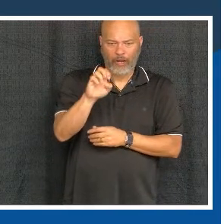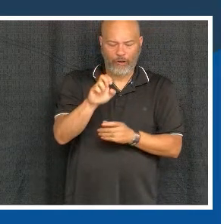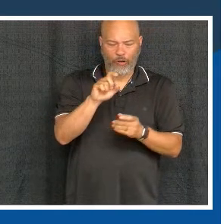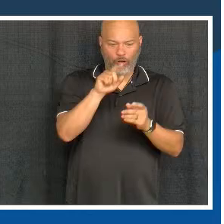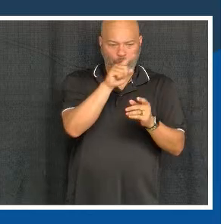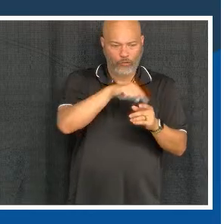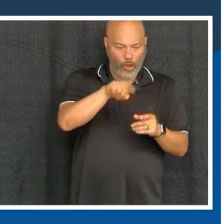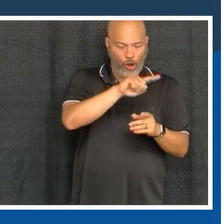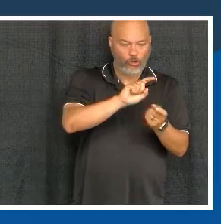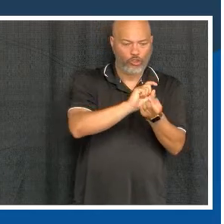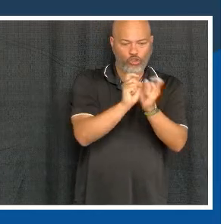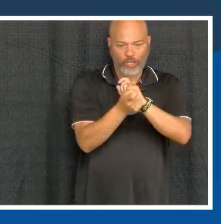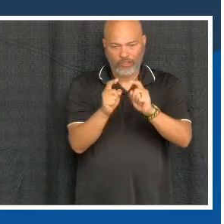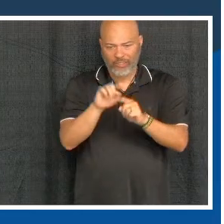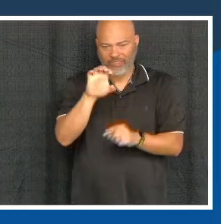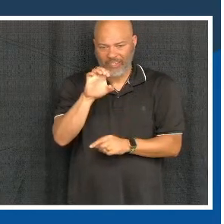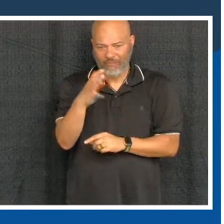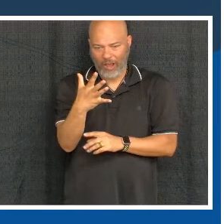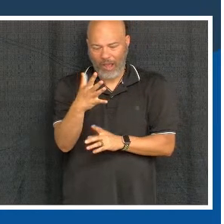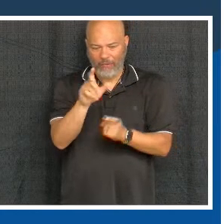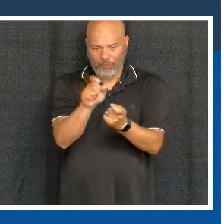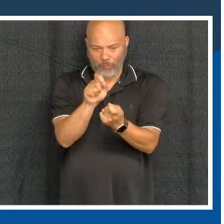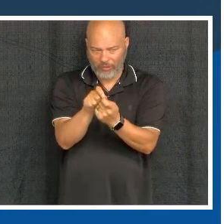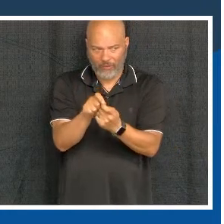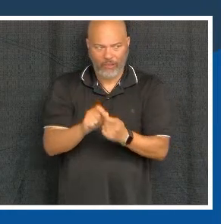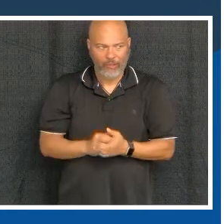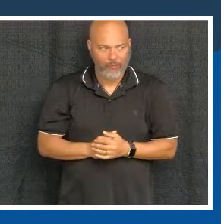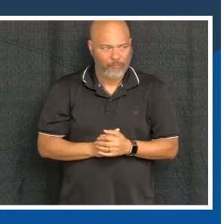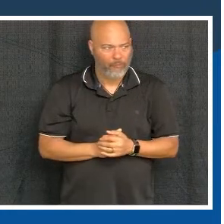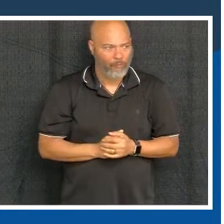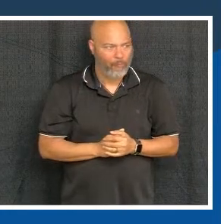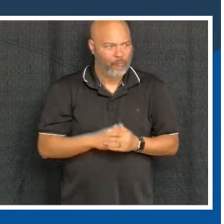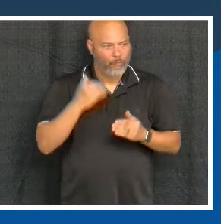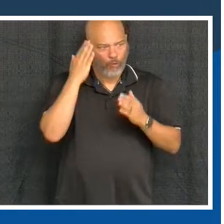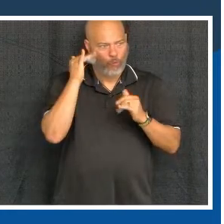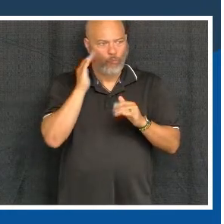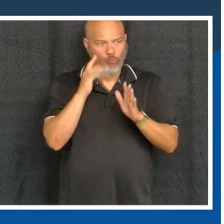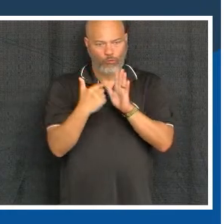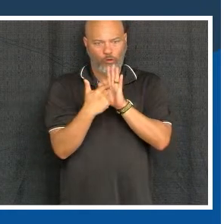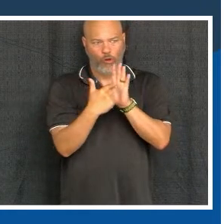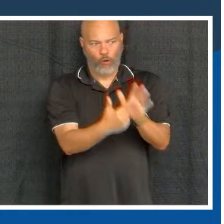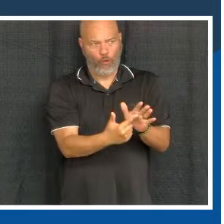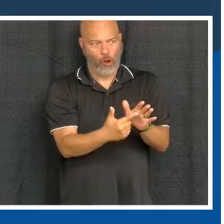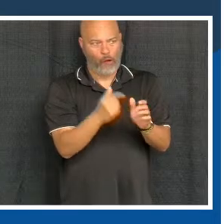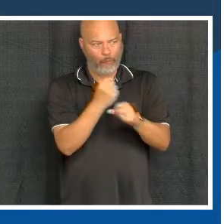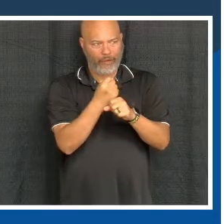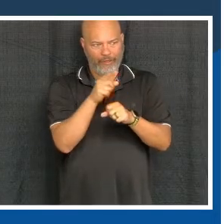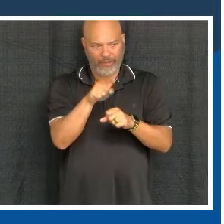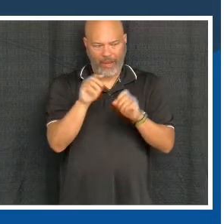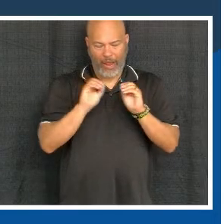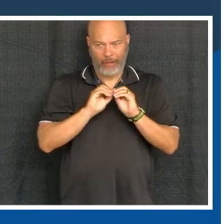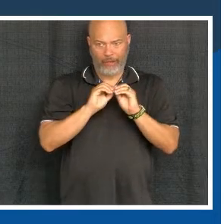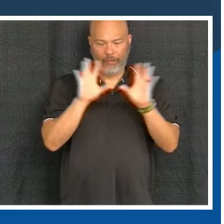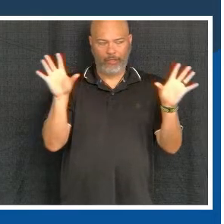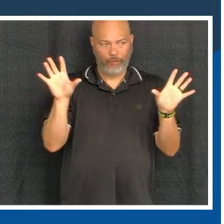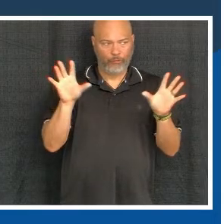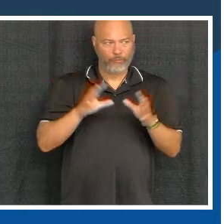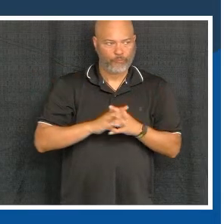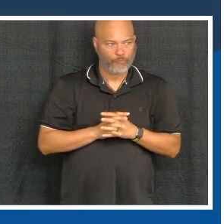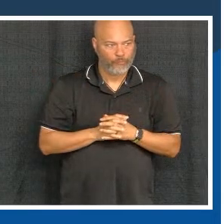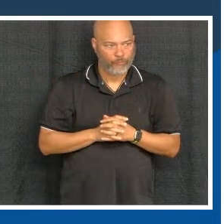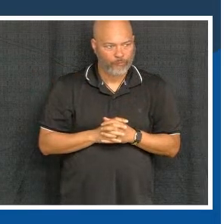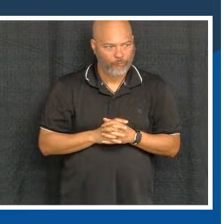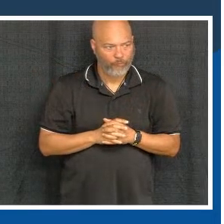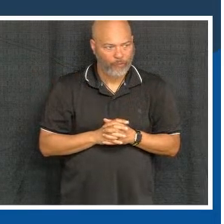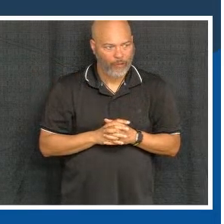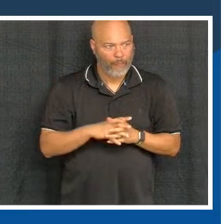those uses to C5 exclusively. And I hope this map should help make that clear. The underlying color is